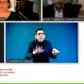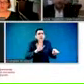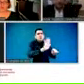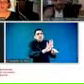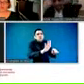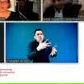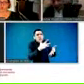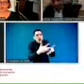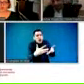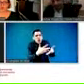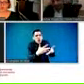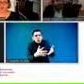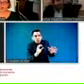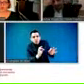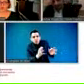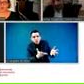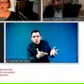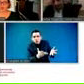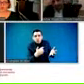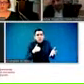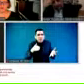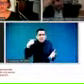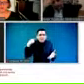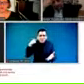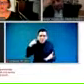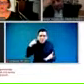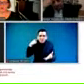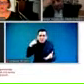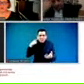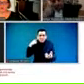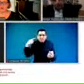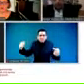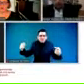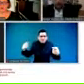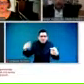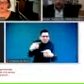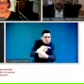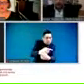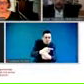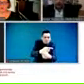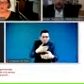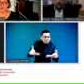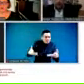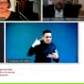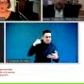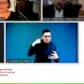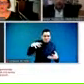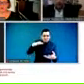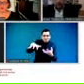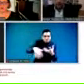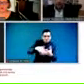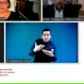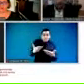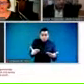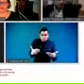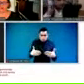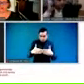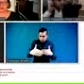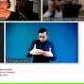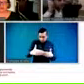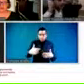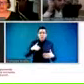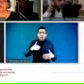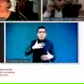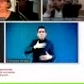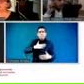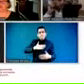let us know. So moving on, I would also talk to Anita Gurumurthy. Anita, so nice to have you. And also,